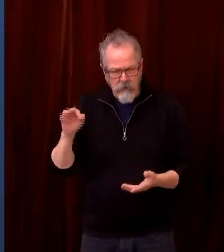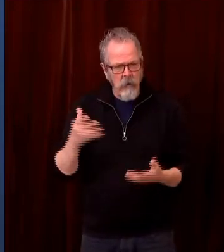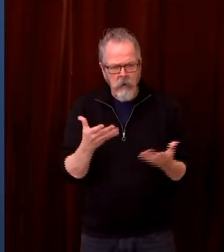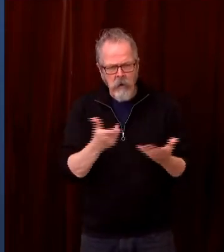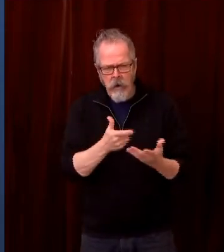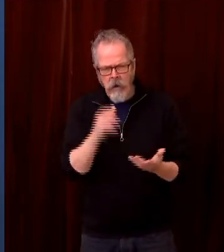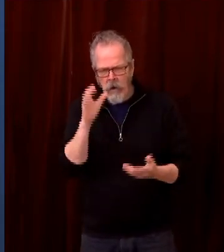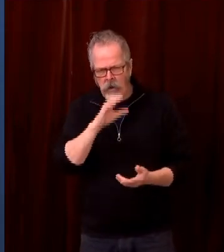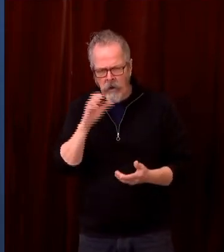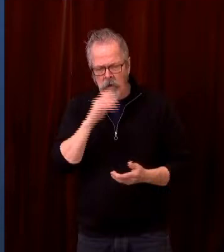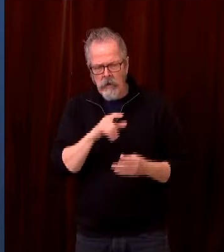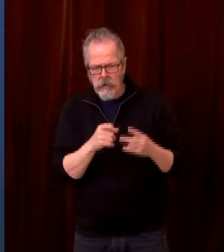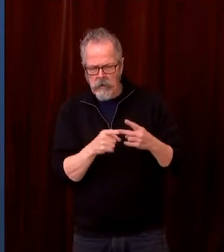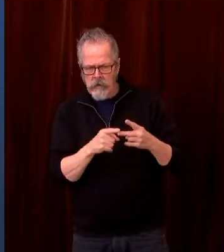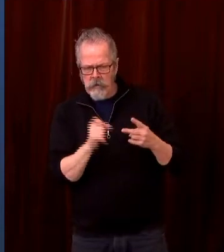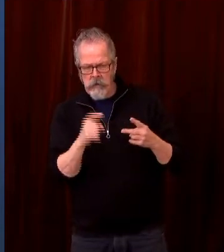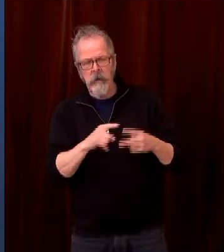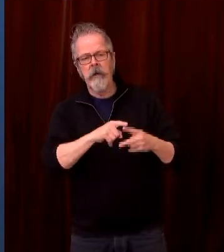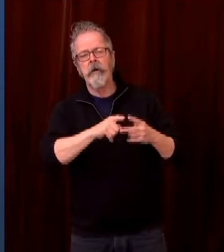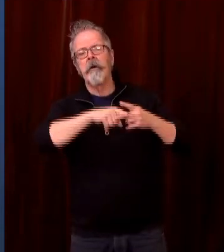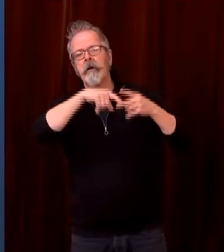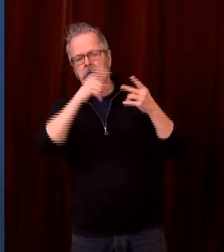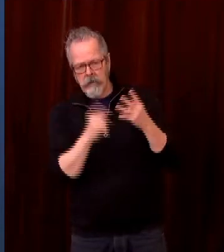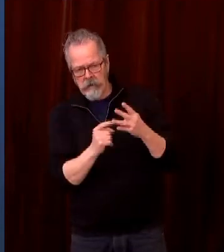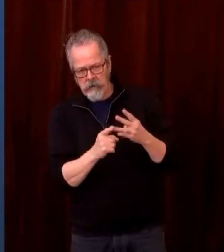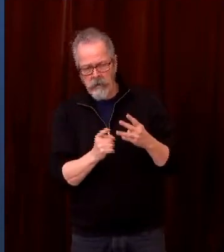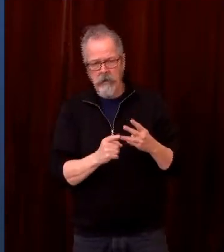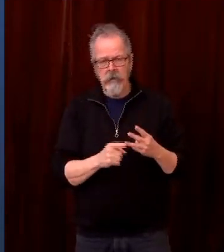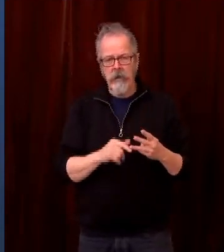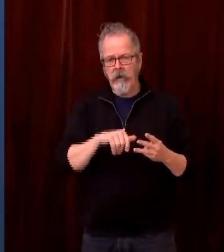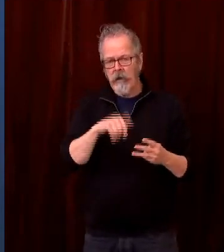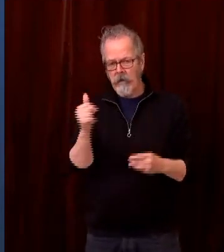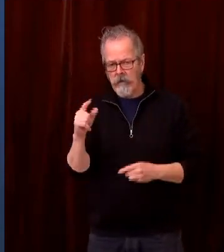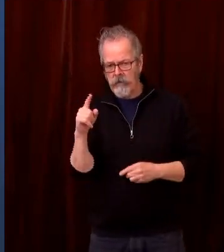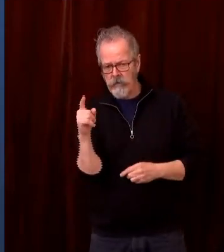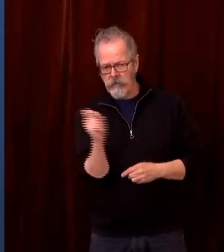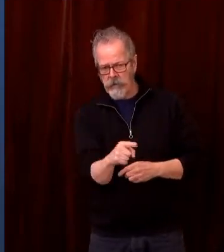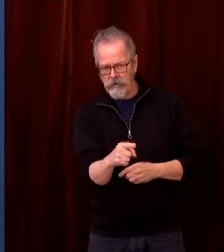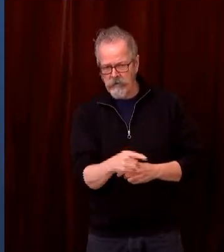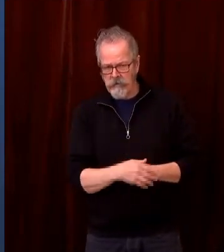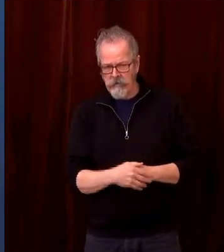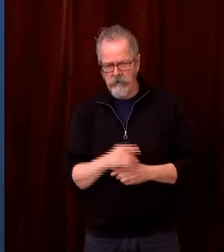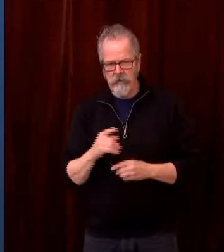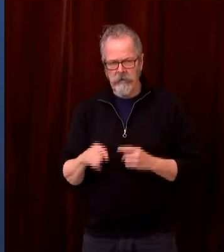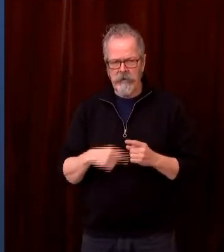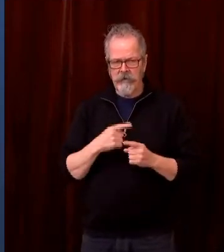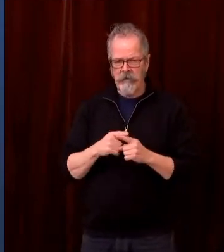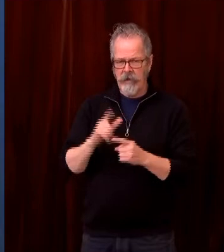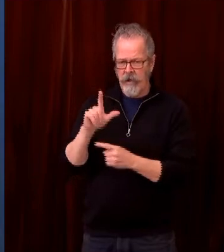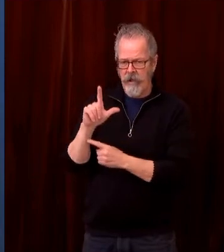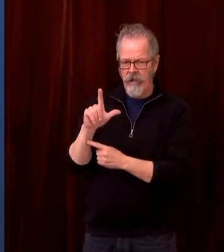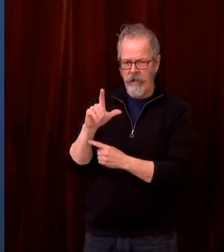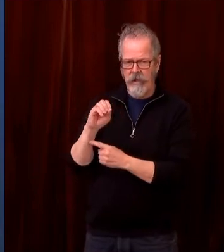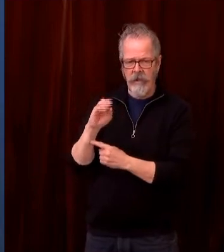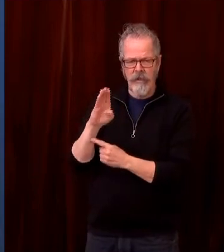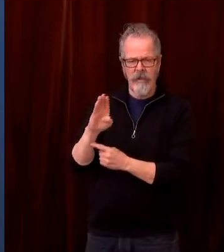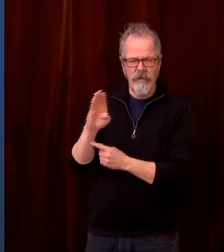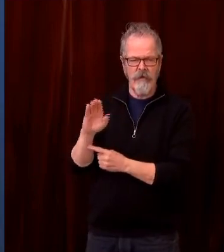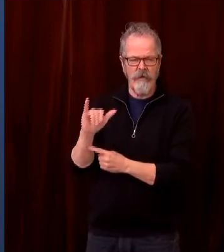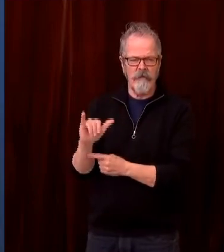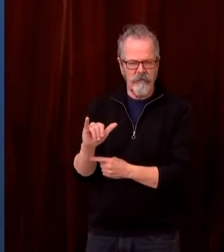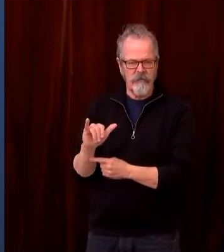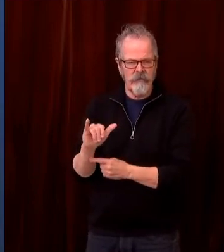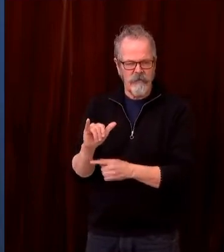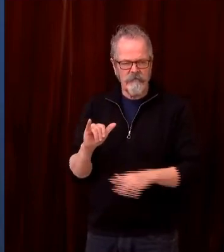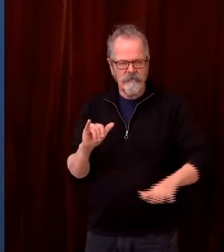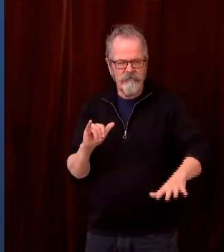5170, which creates a one-year cooling off period for lobbyists. You had a staffer go recently over to lobbying very quickly, as has been